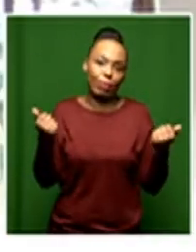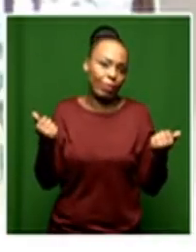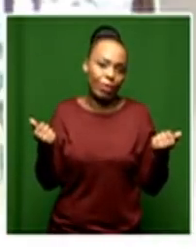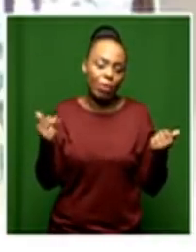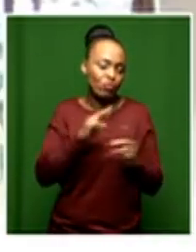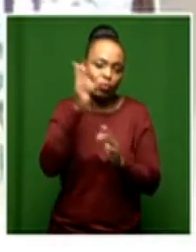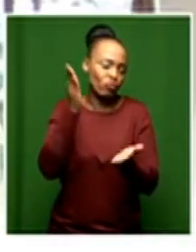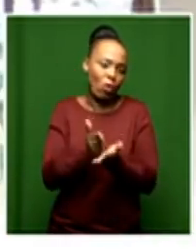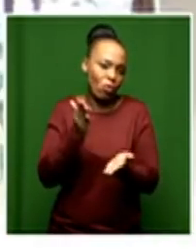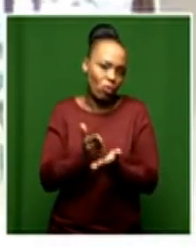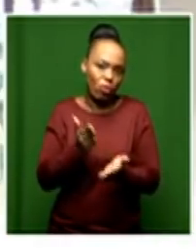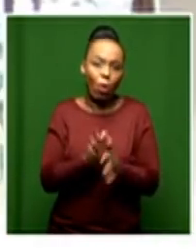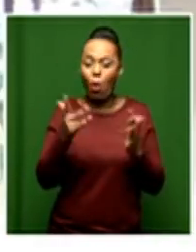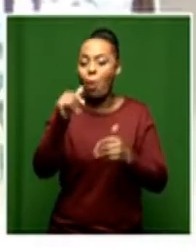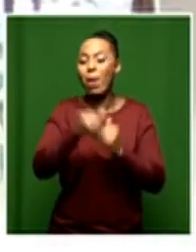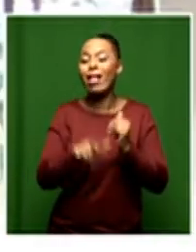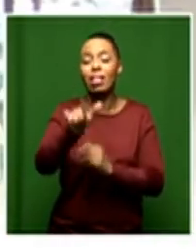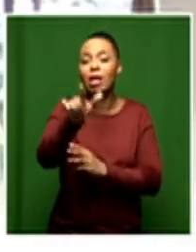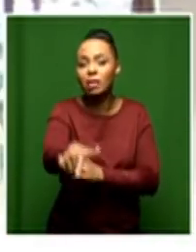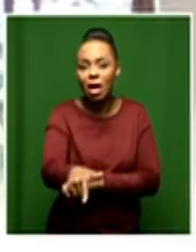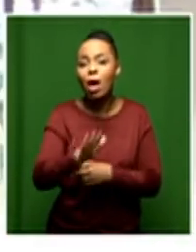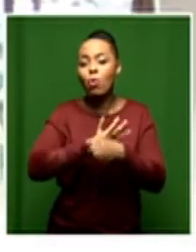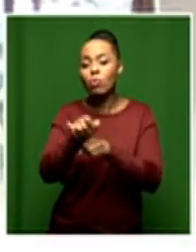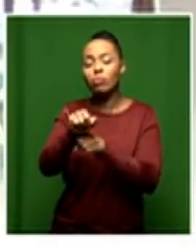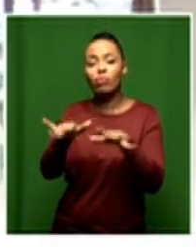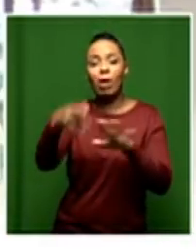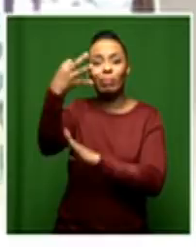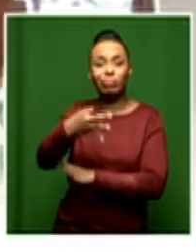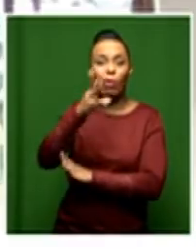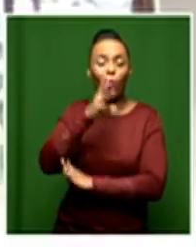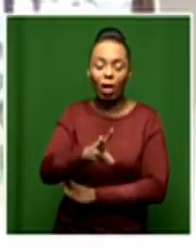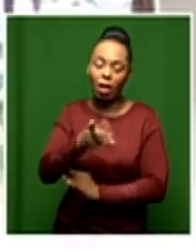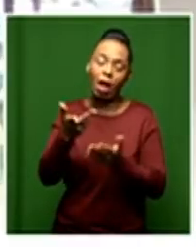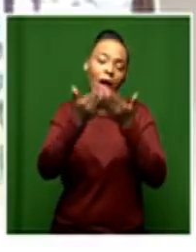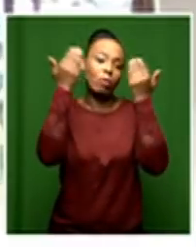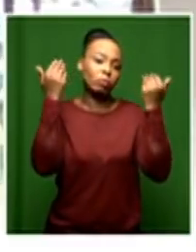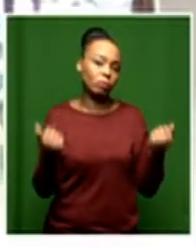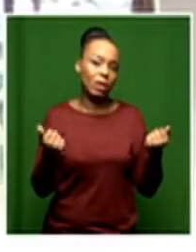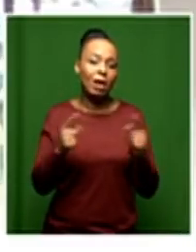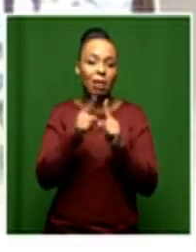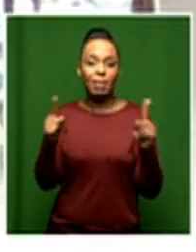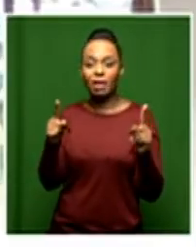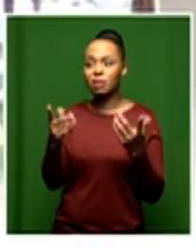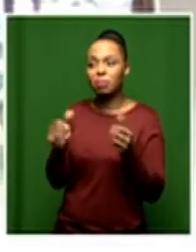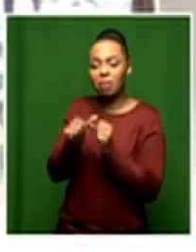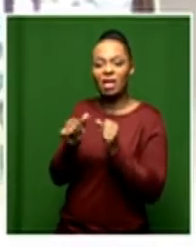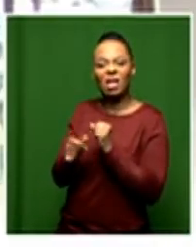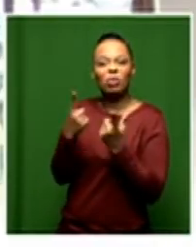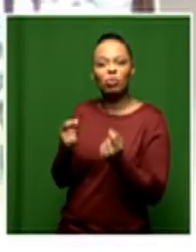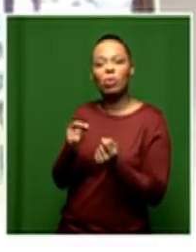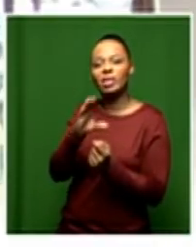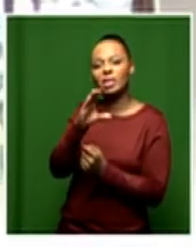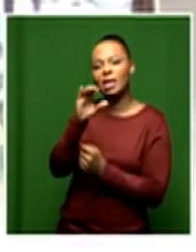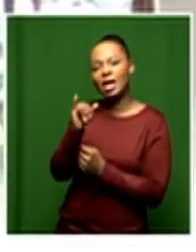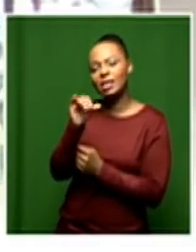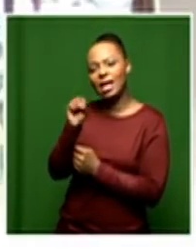come in a few months. And that's why it's so important to do what the CSIR is doing, or we do at KRISP,